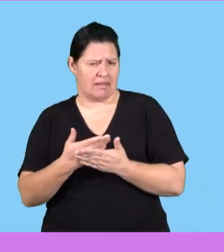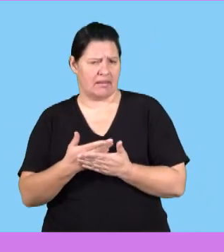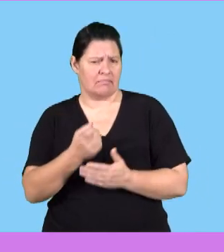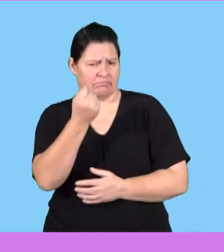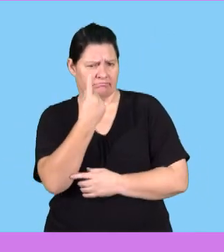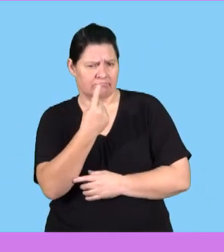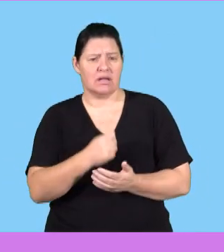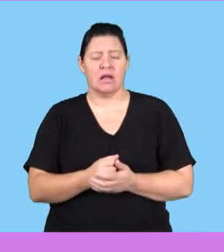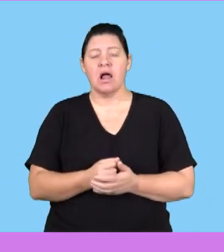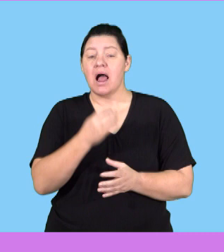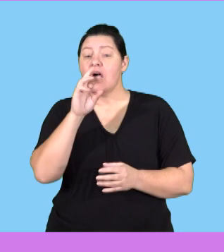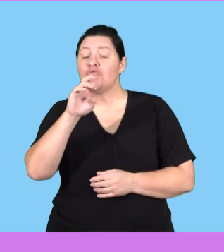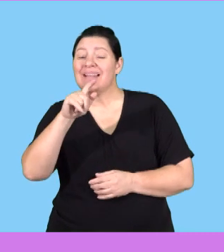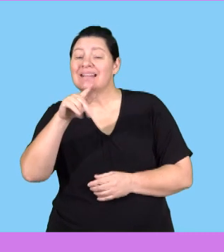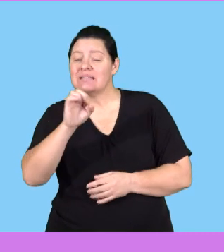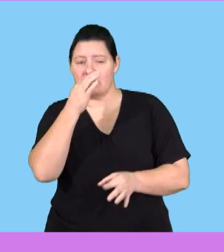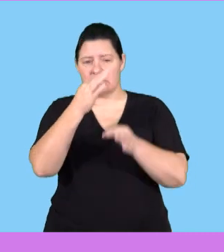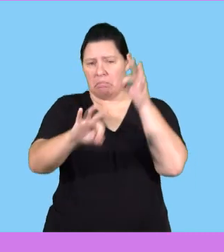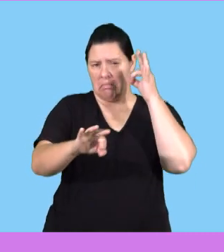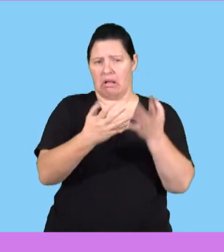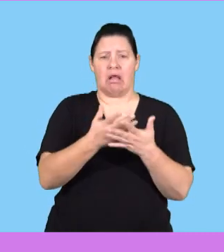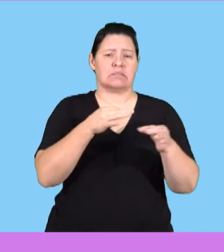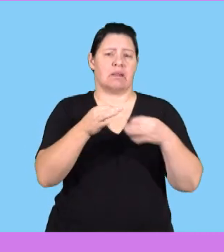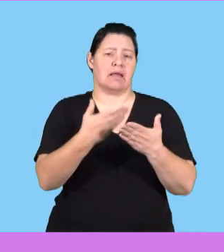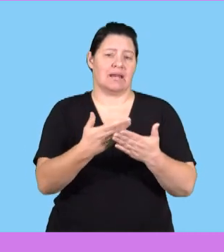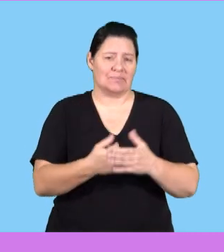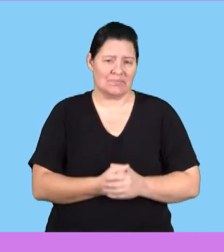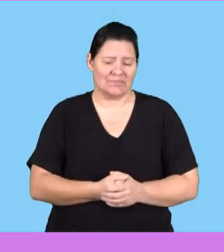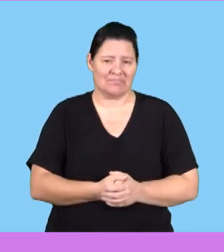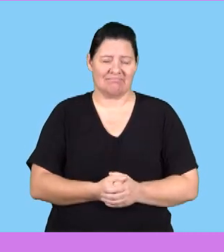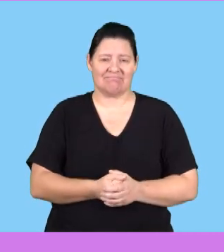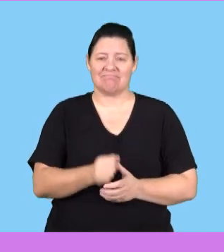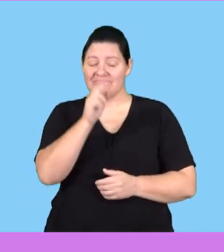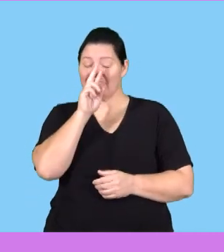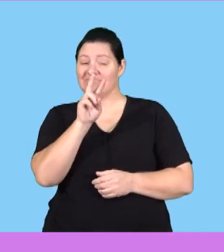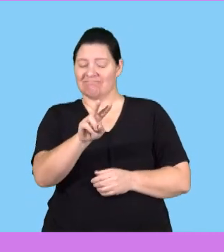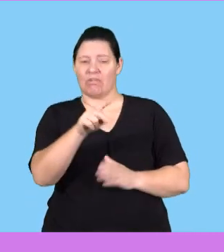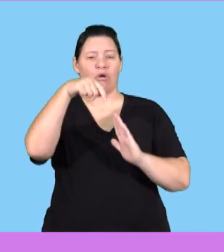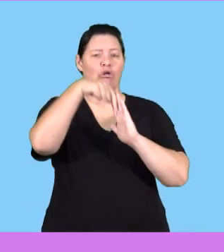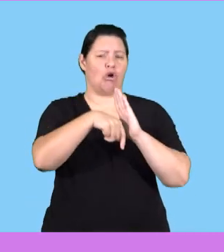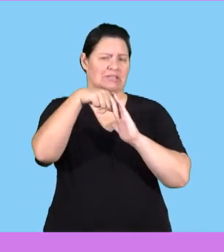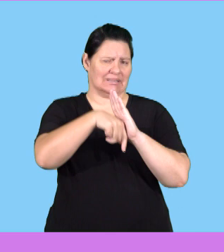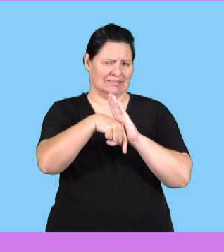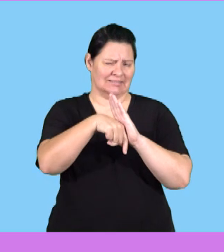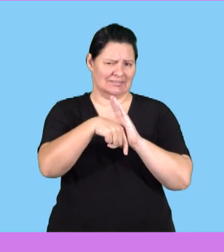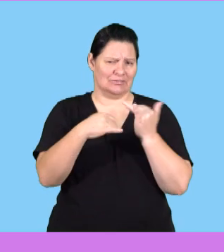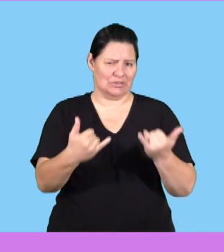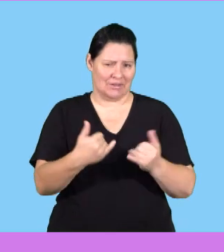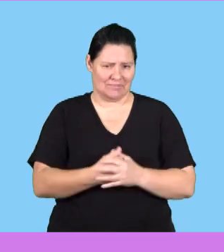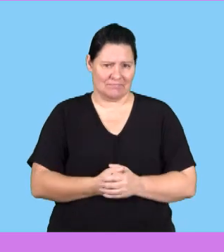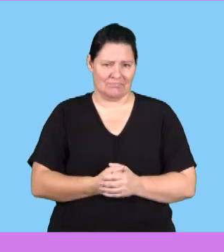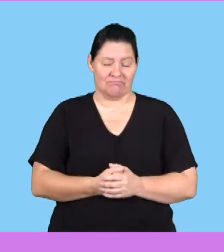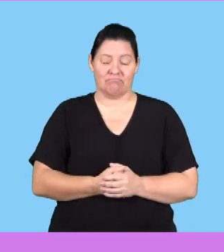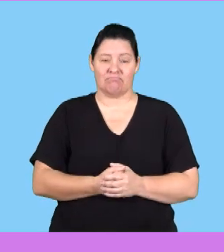be able to simplify rates as well. So let us have a look at the content that we are going to cover